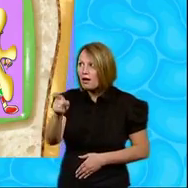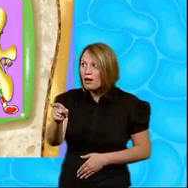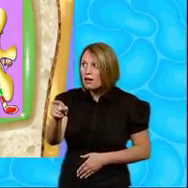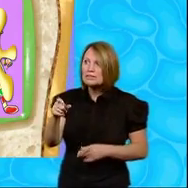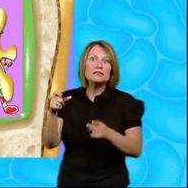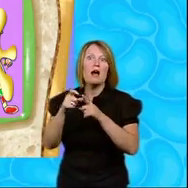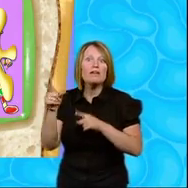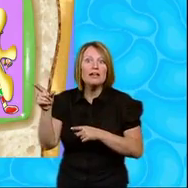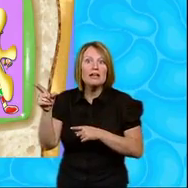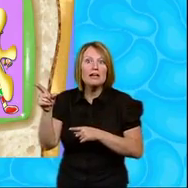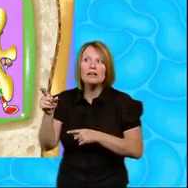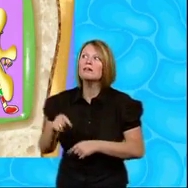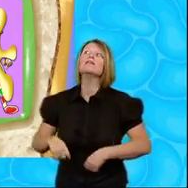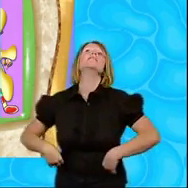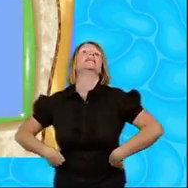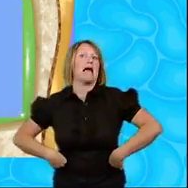Was it Daphne?